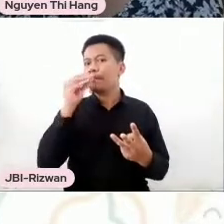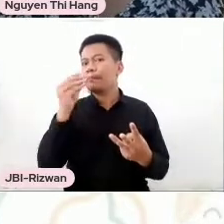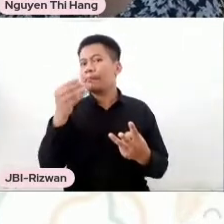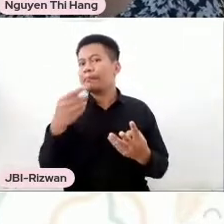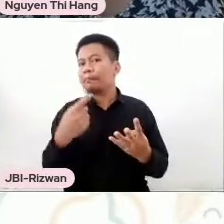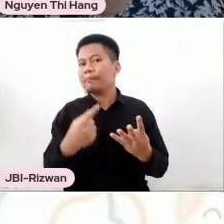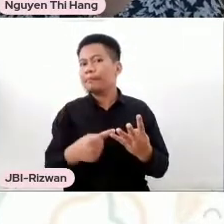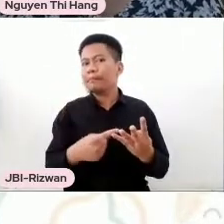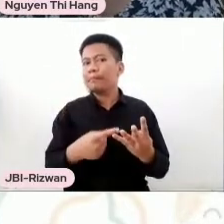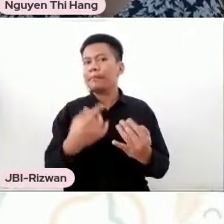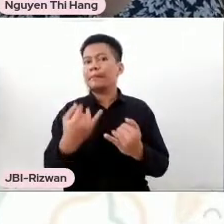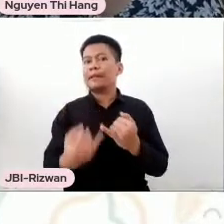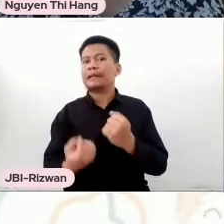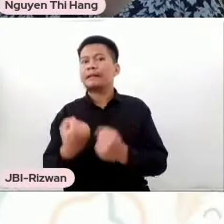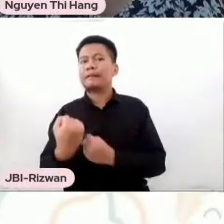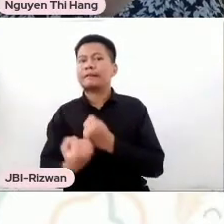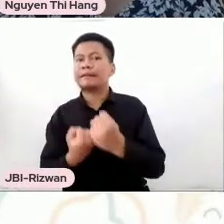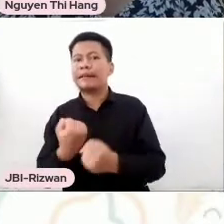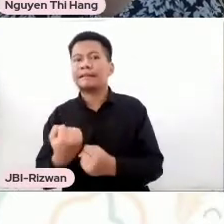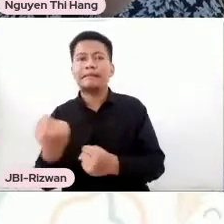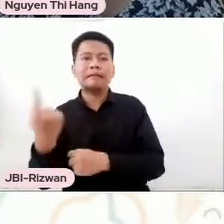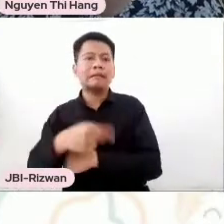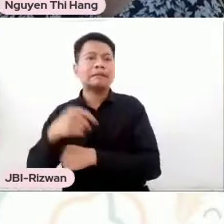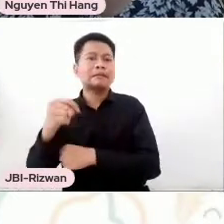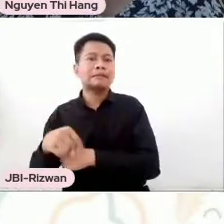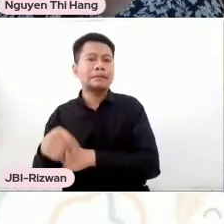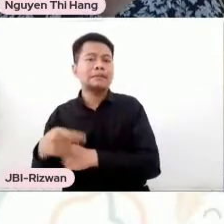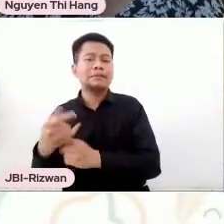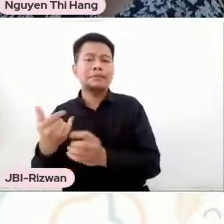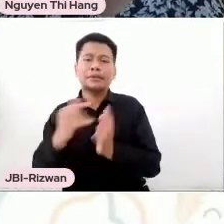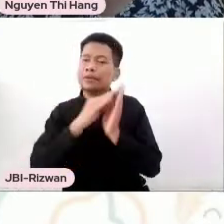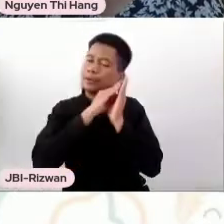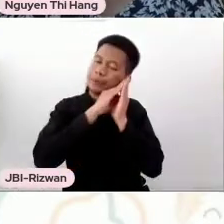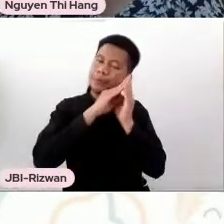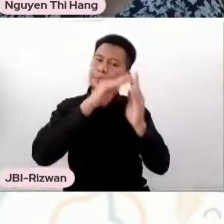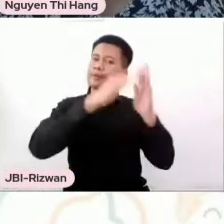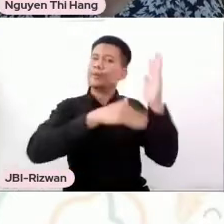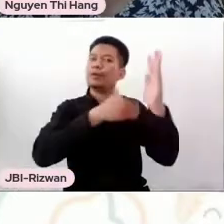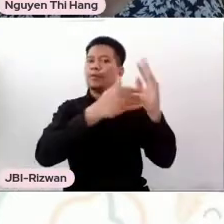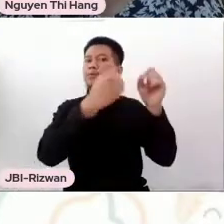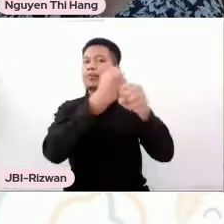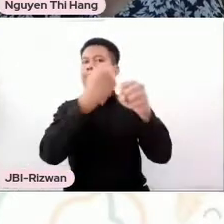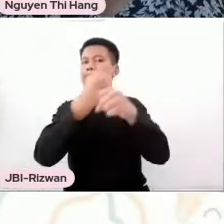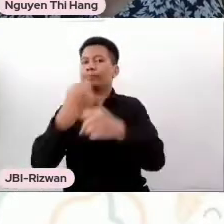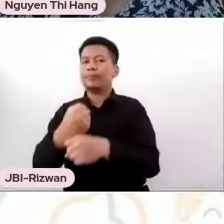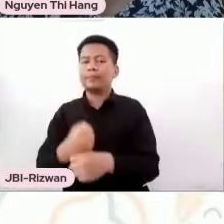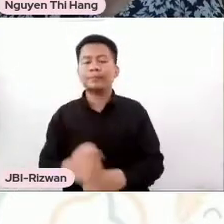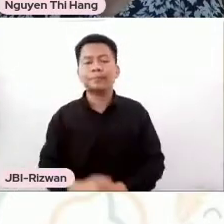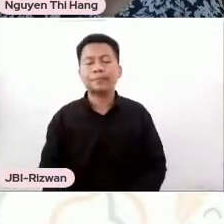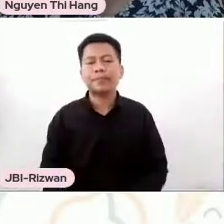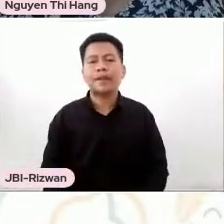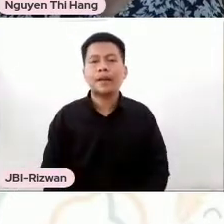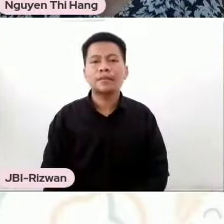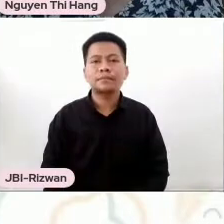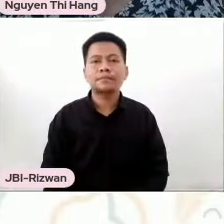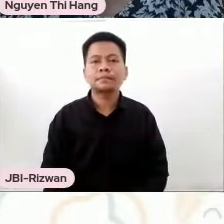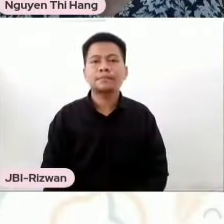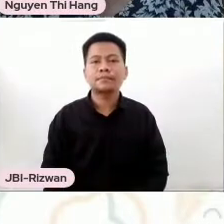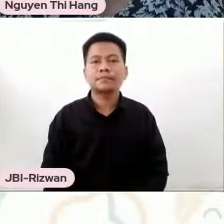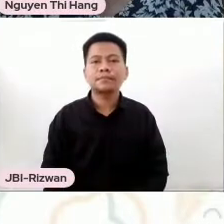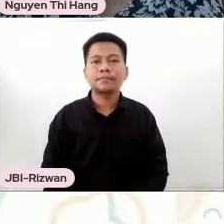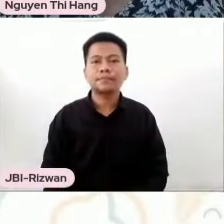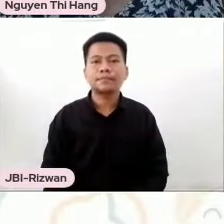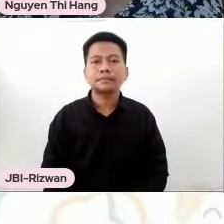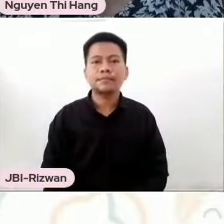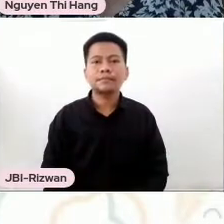activities for day is sleeping. Okay, so it is so schedule is very